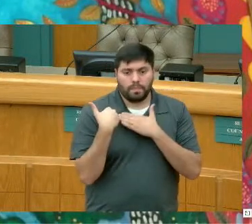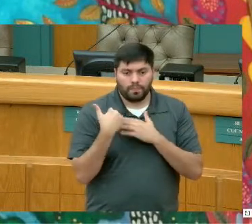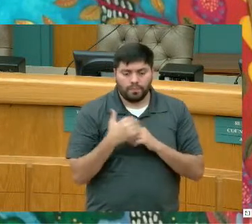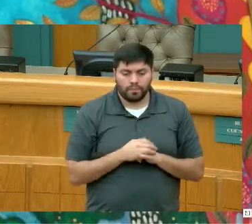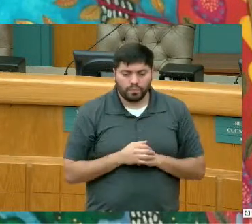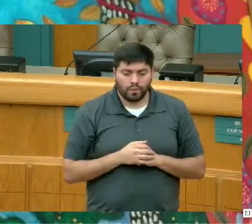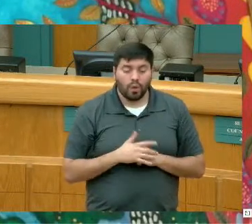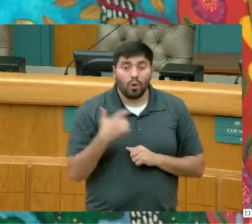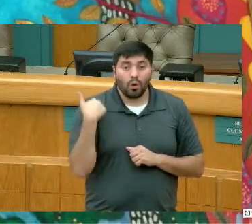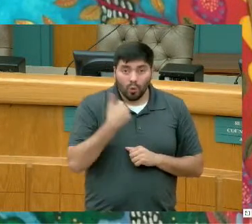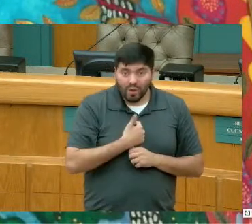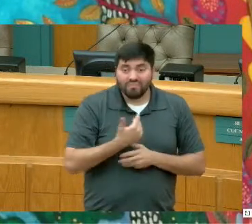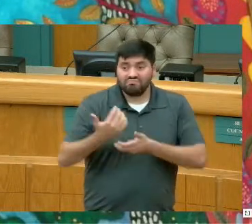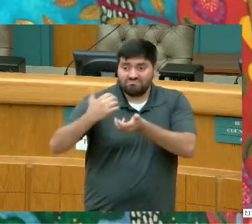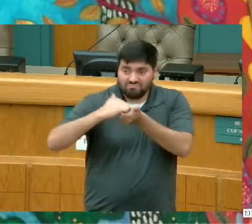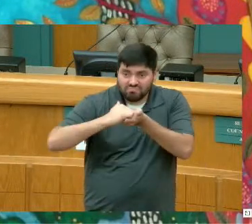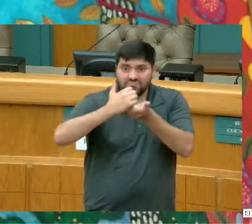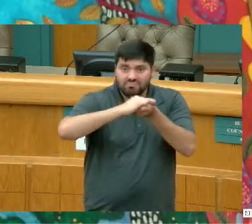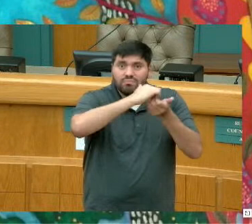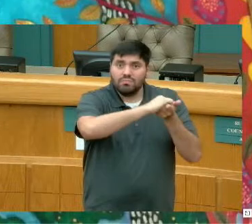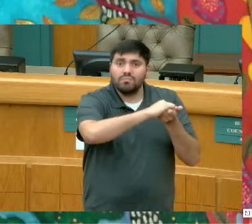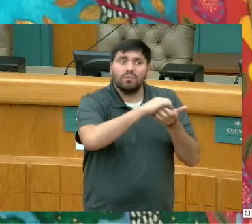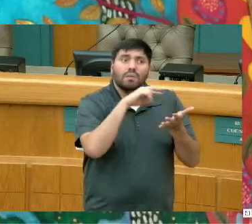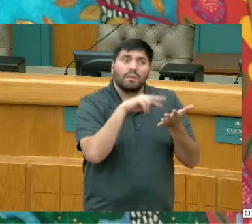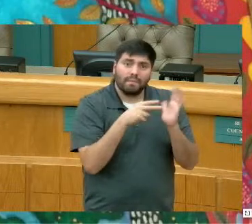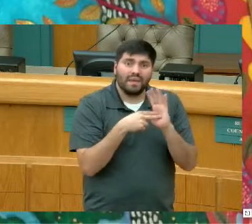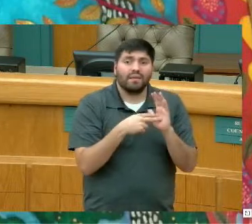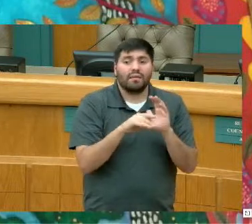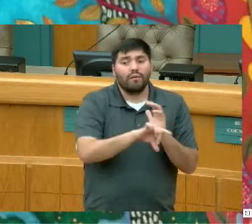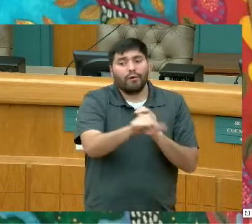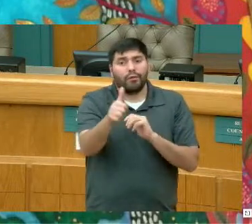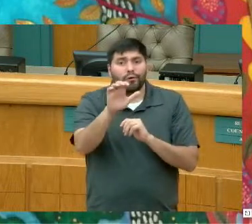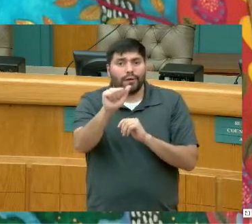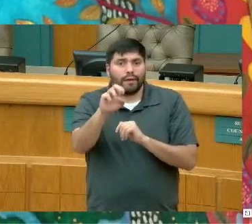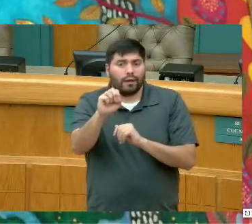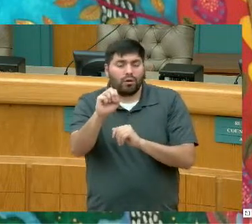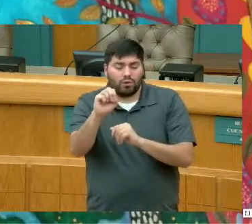we've created with partnerships the ability to host an alternate care